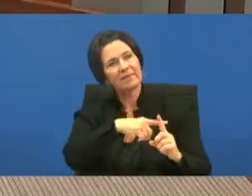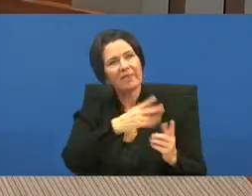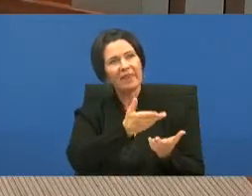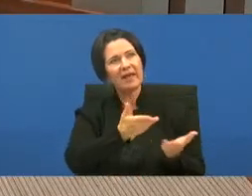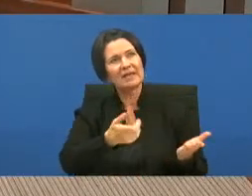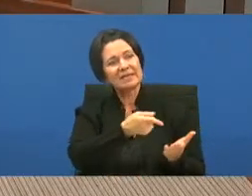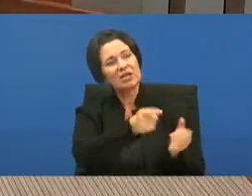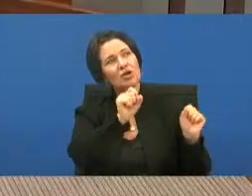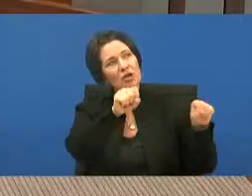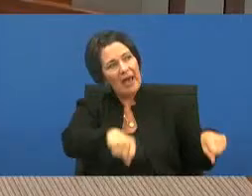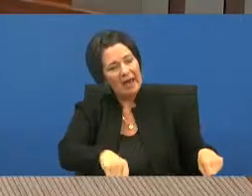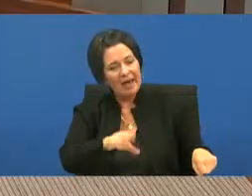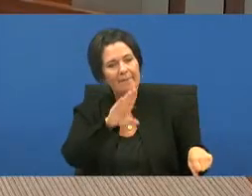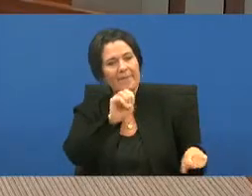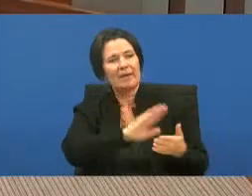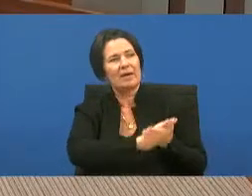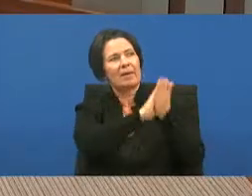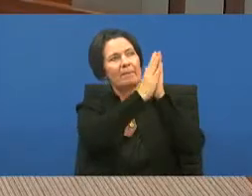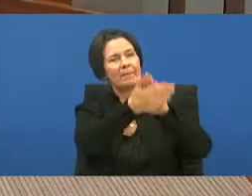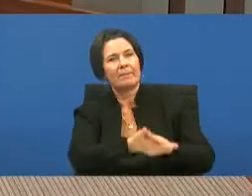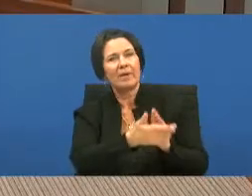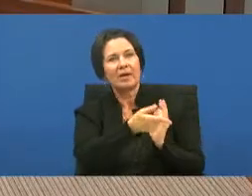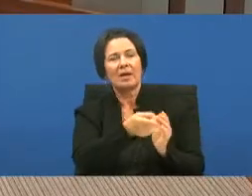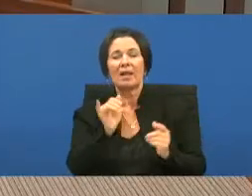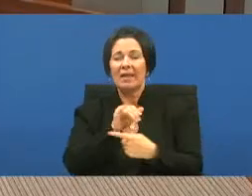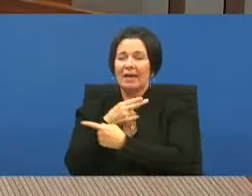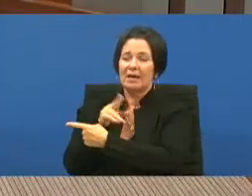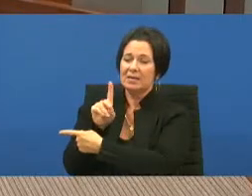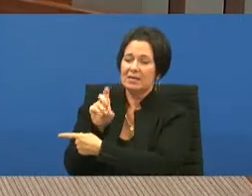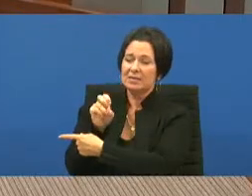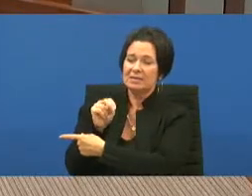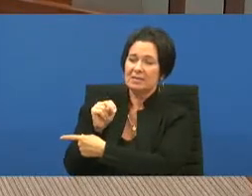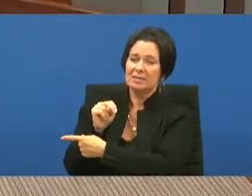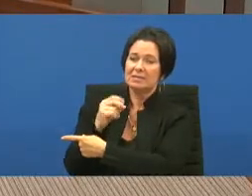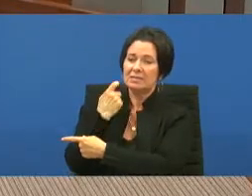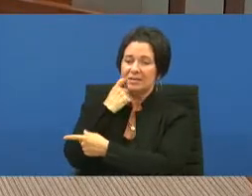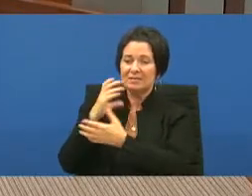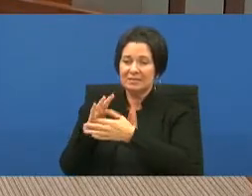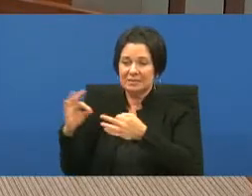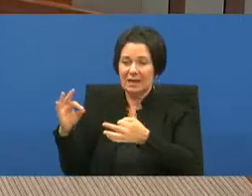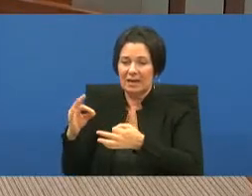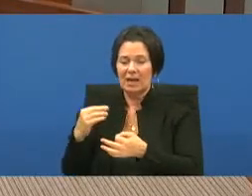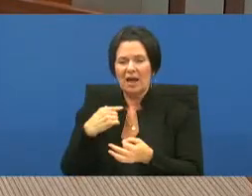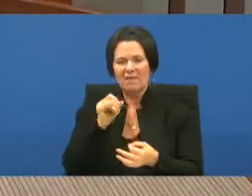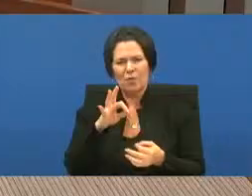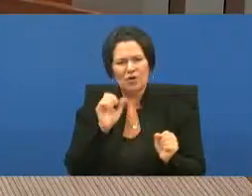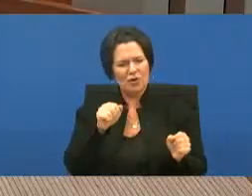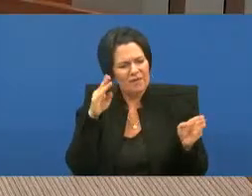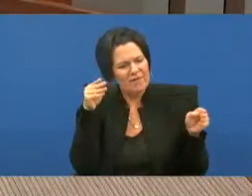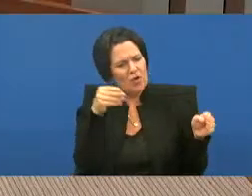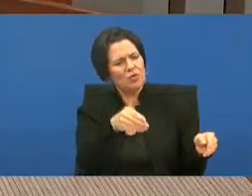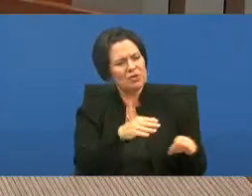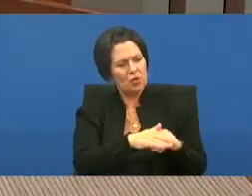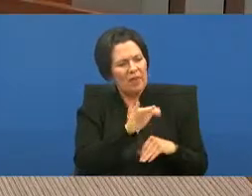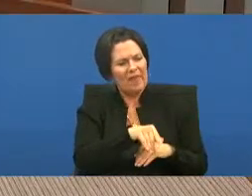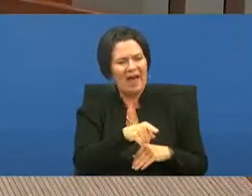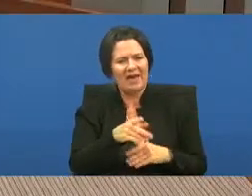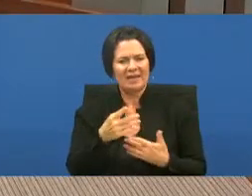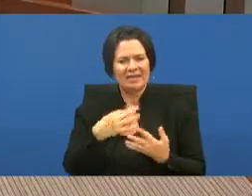going after convention, like Councilman Hudson said, I mean, if we can focus on that, then rather than trying to be everything for